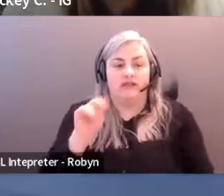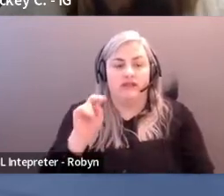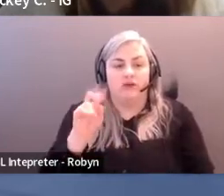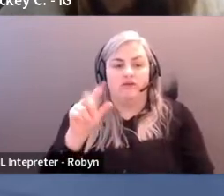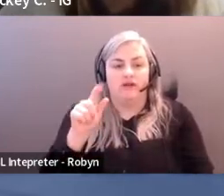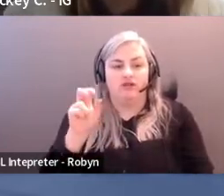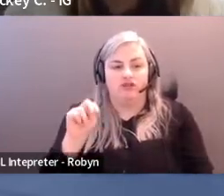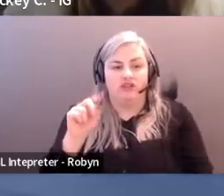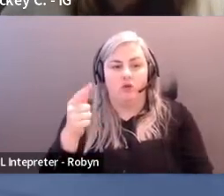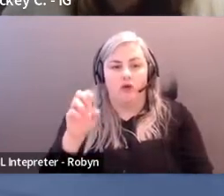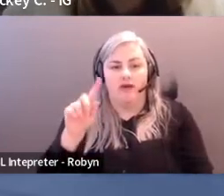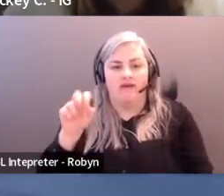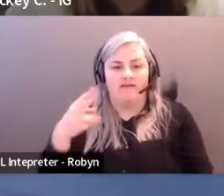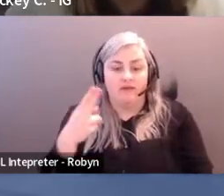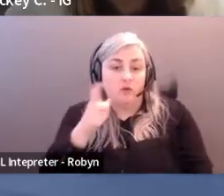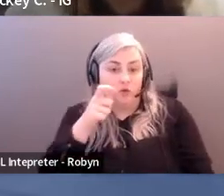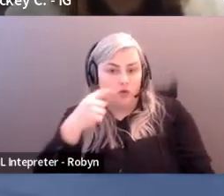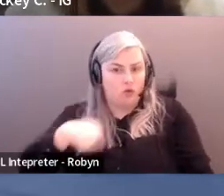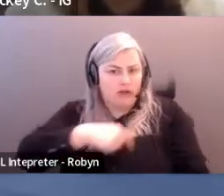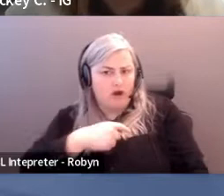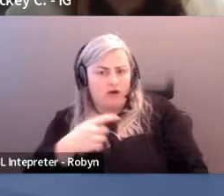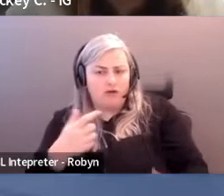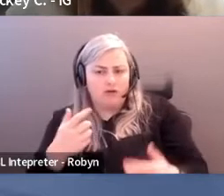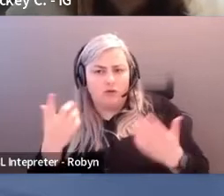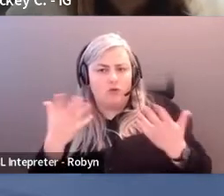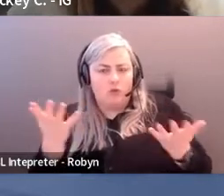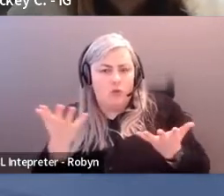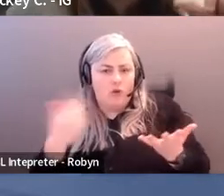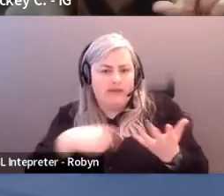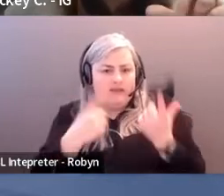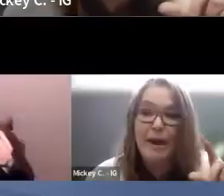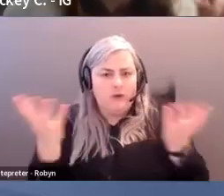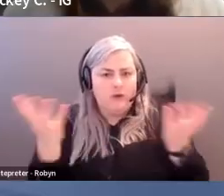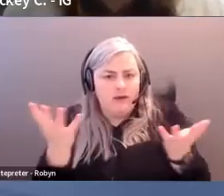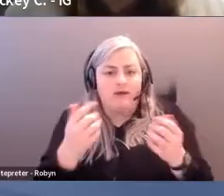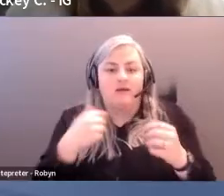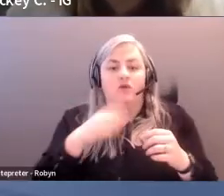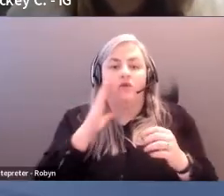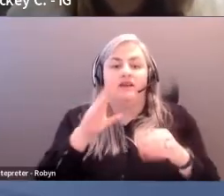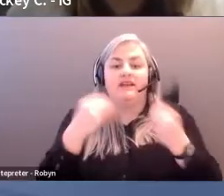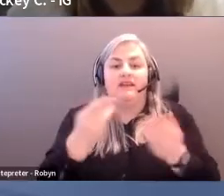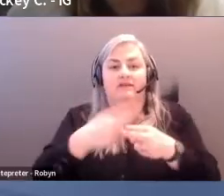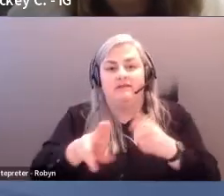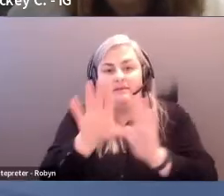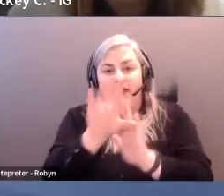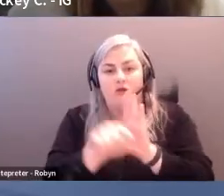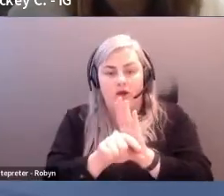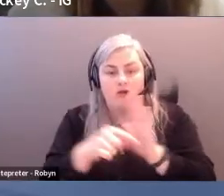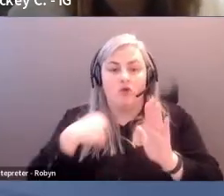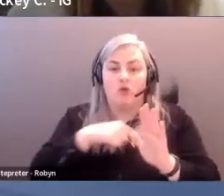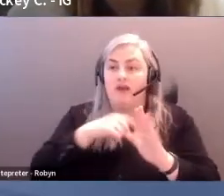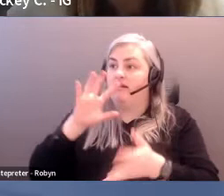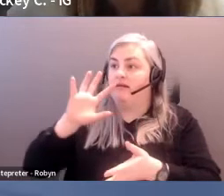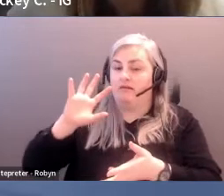do know who Innovation Guelph is and what we do. I would like to give you a brief background. We are one of 17